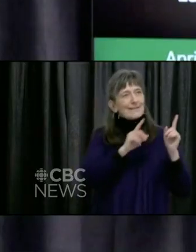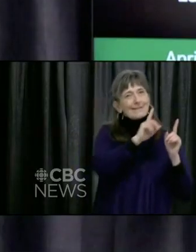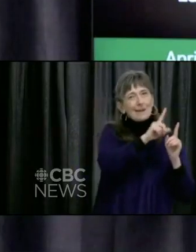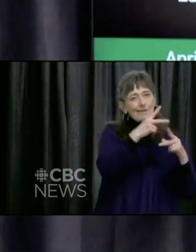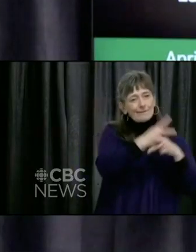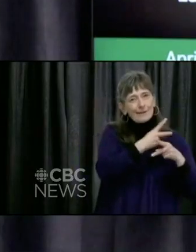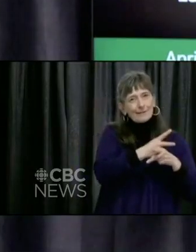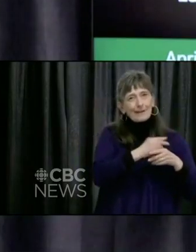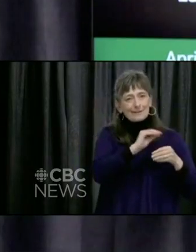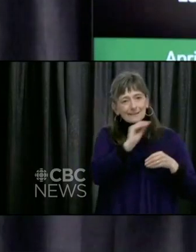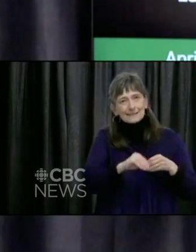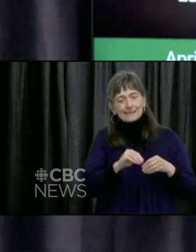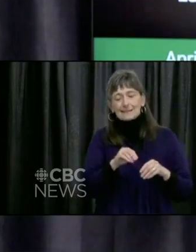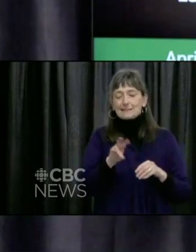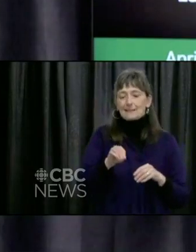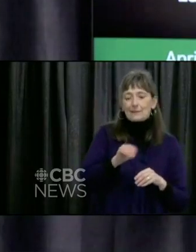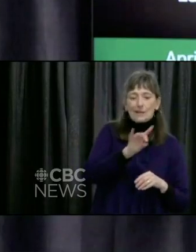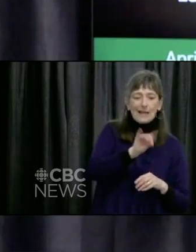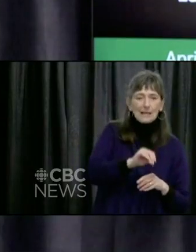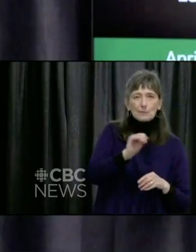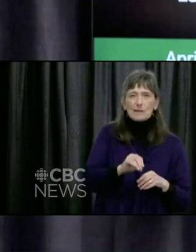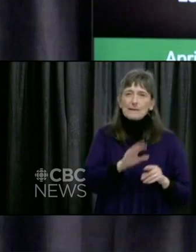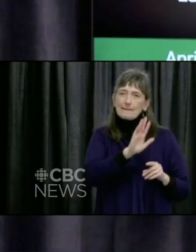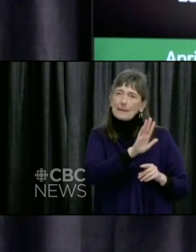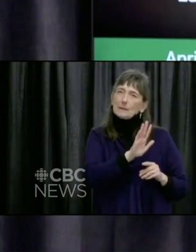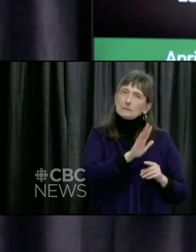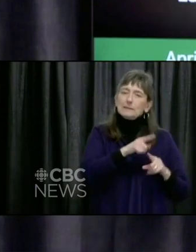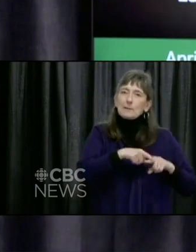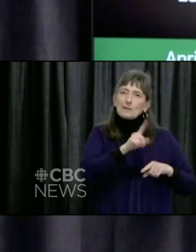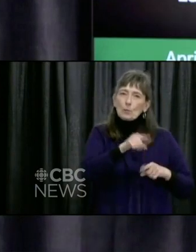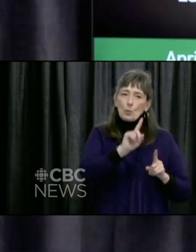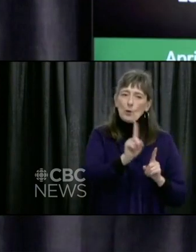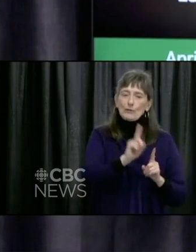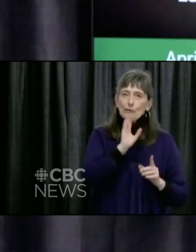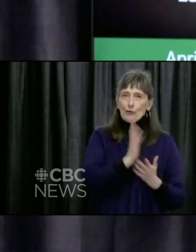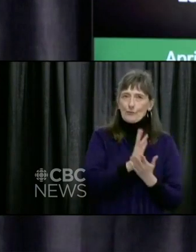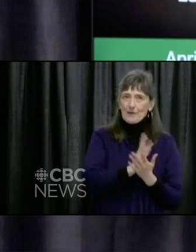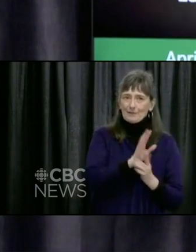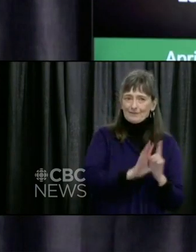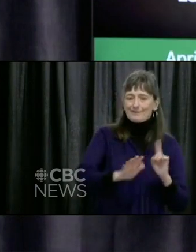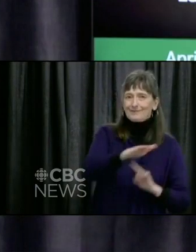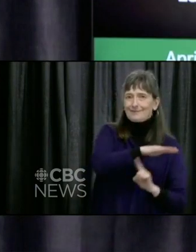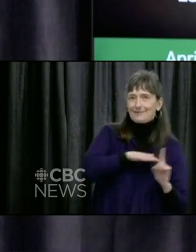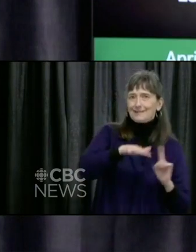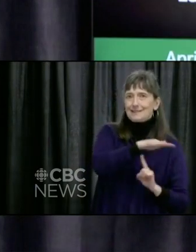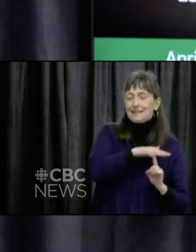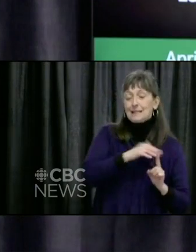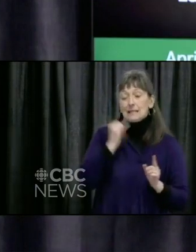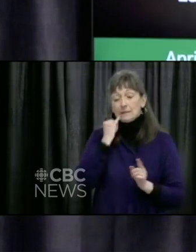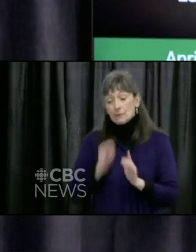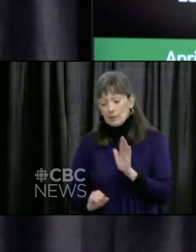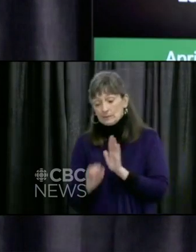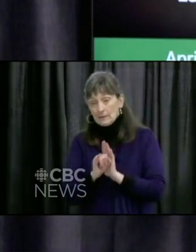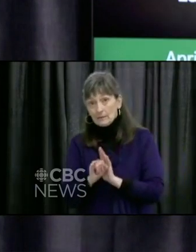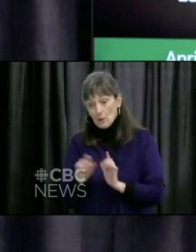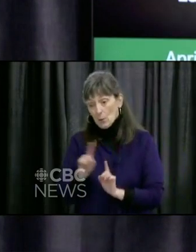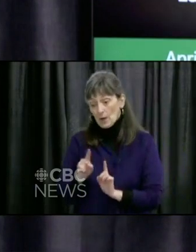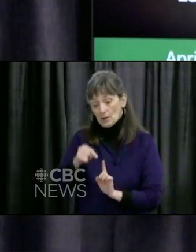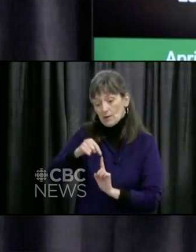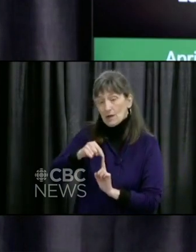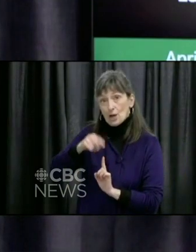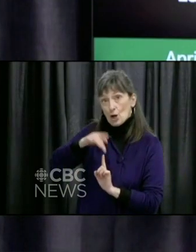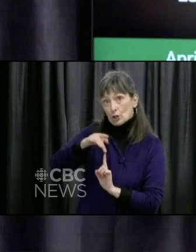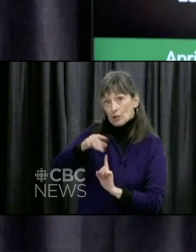so what they had shown is that if you are able to identify a lot of your cases, that's just not enough. What you also have to do is identify the